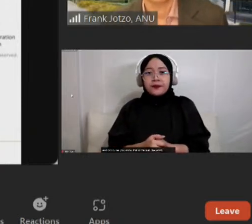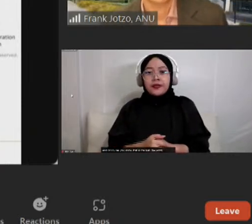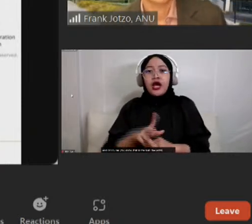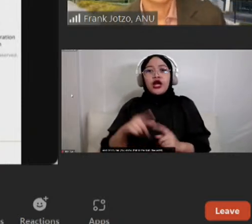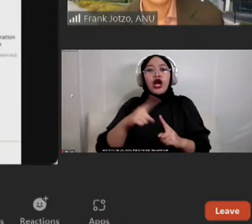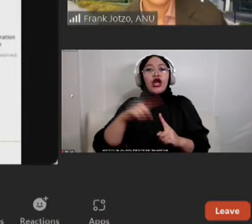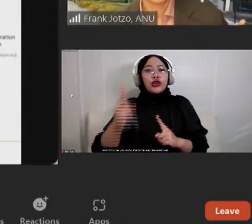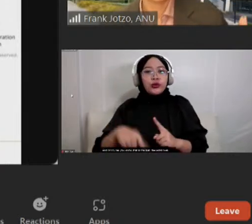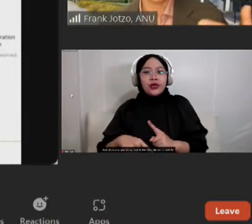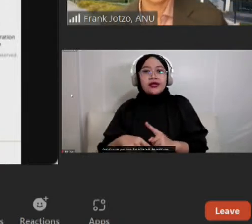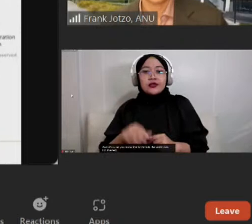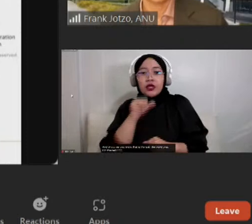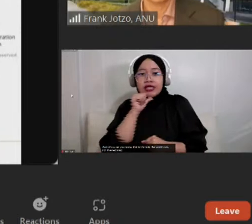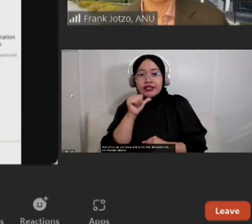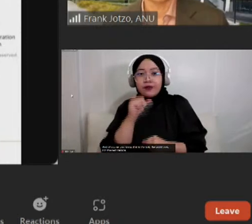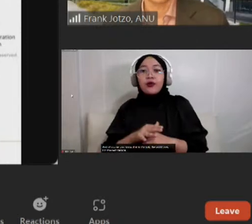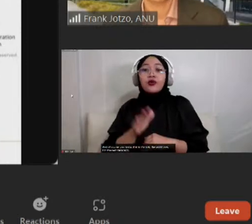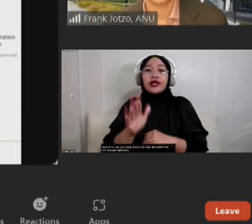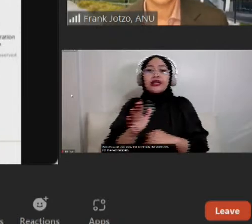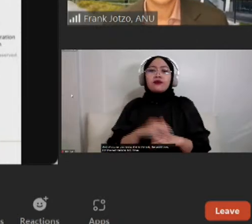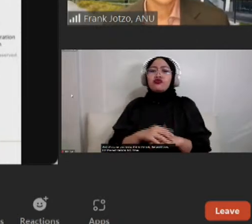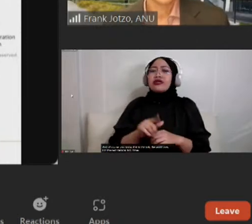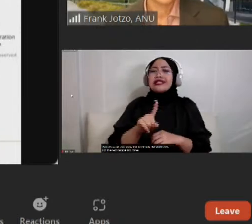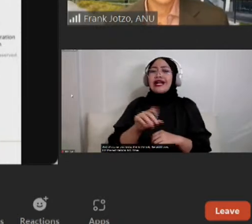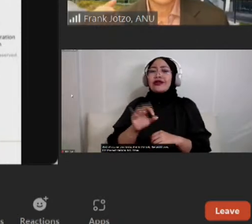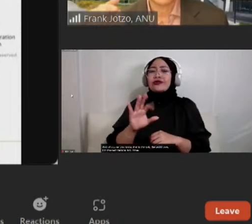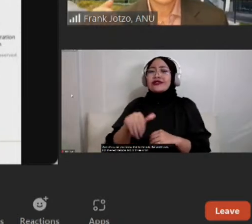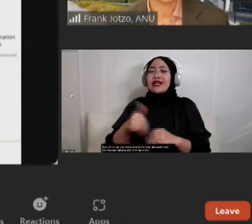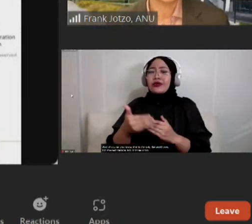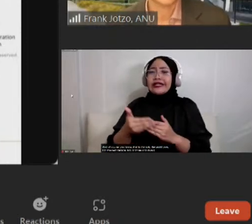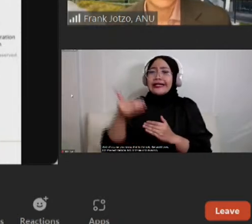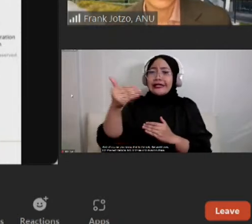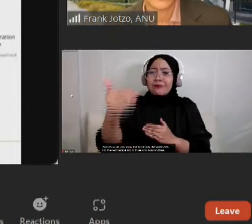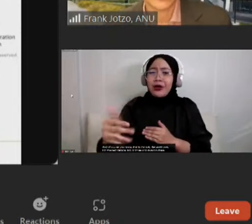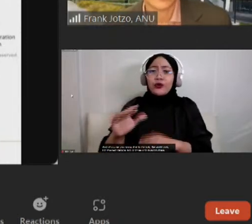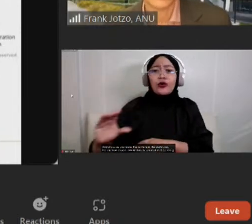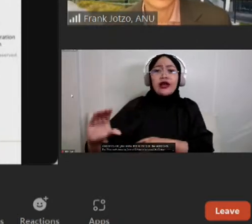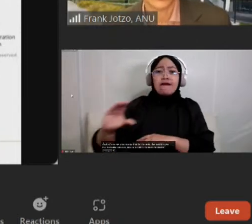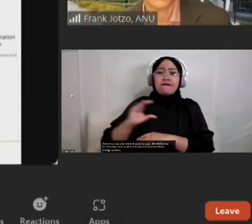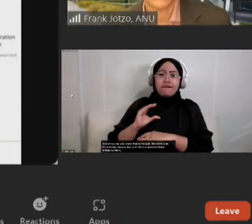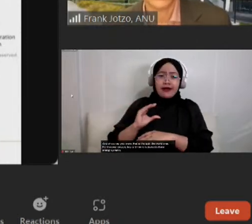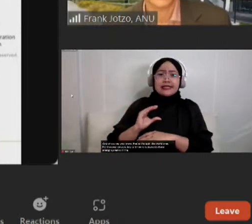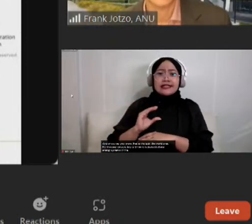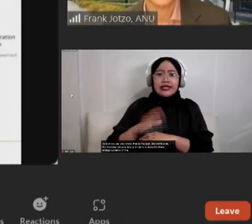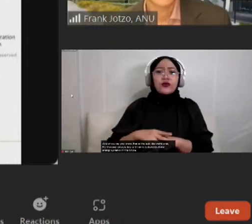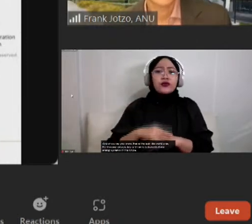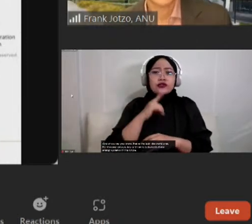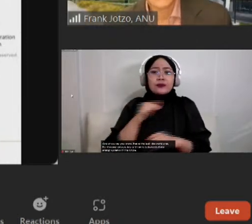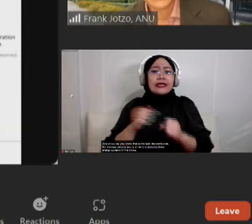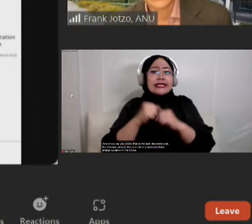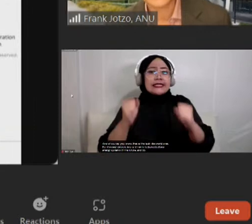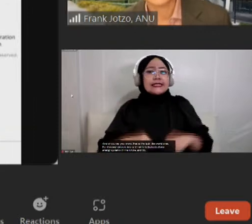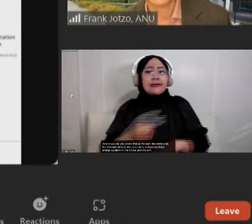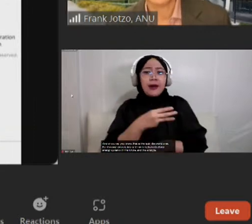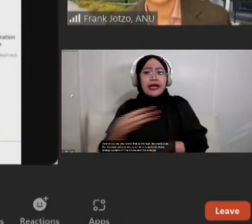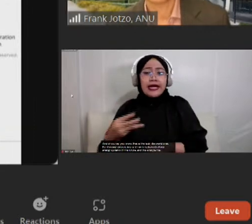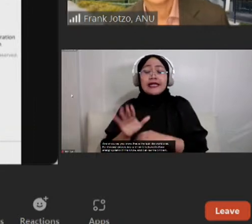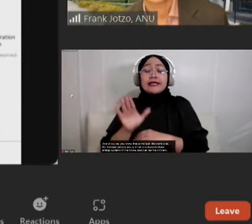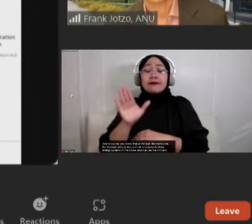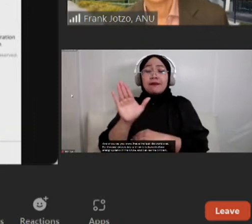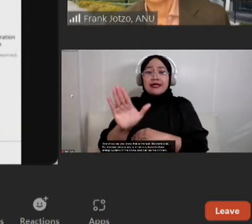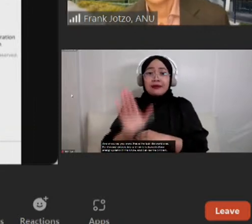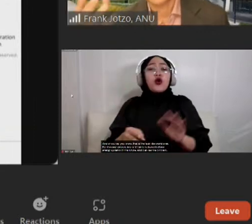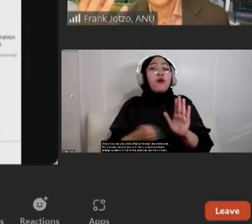world over for the next decade, 2 or 3, is to invest in these energy systems of the future. And therein lies the